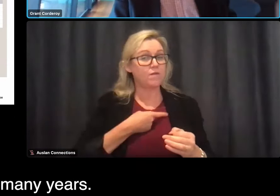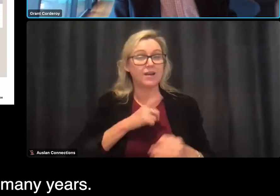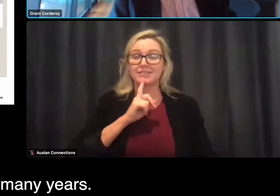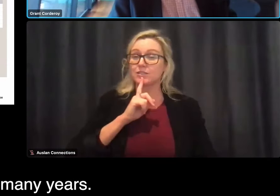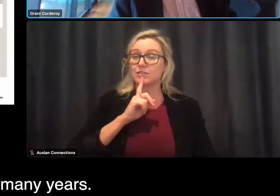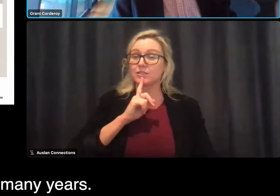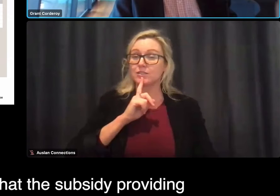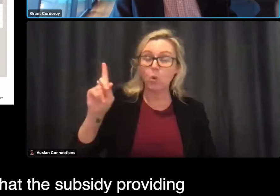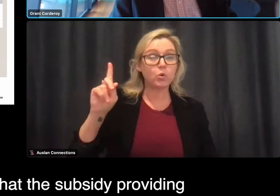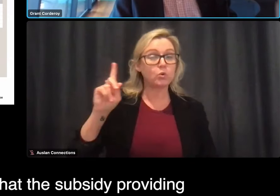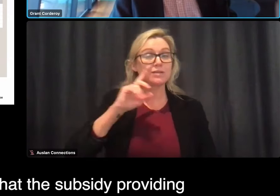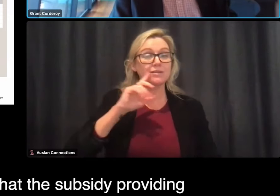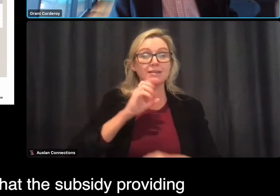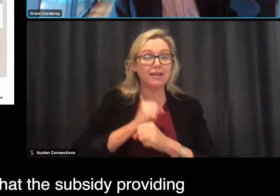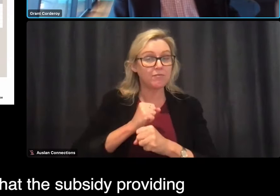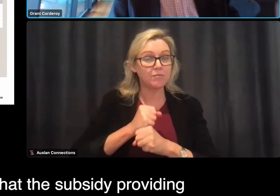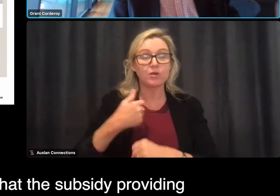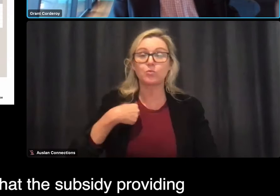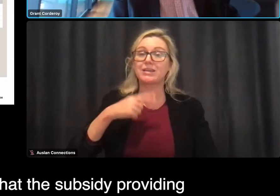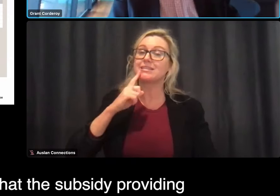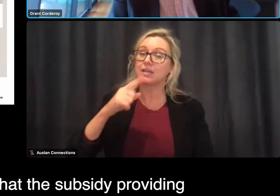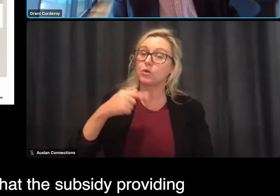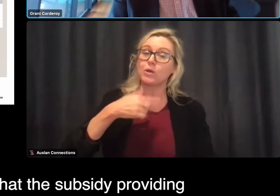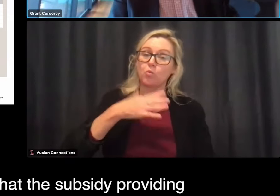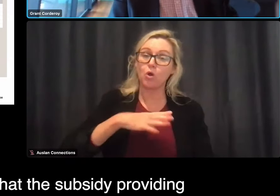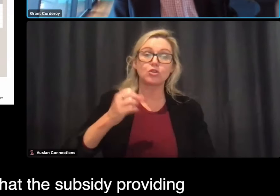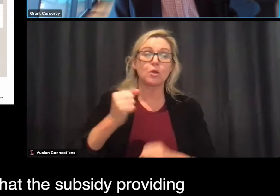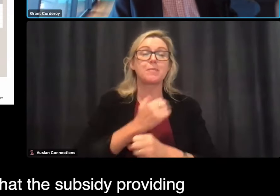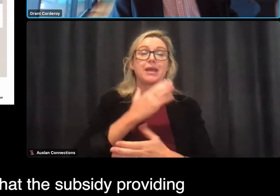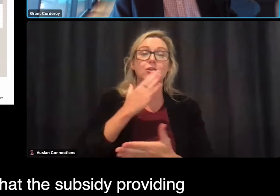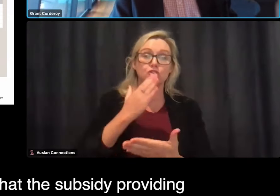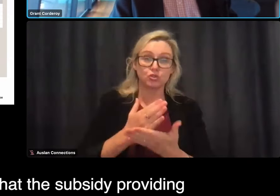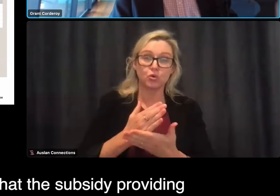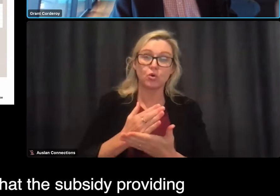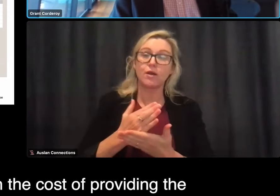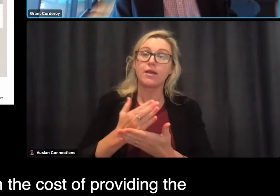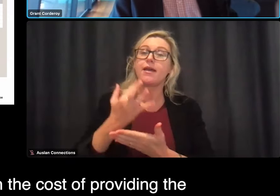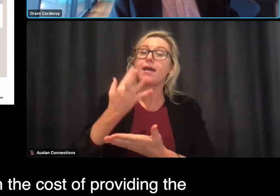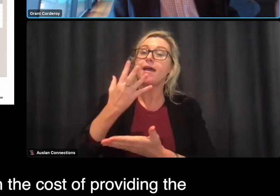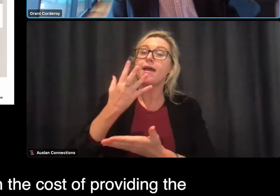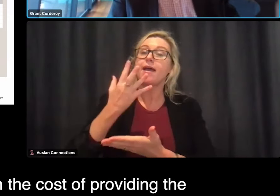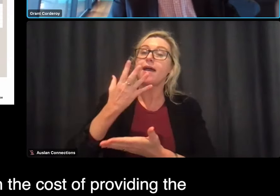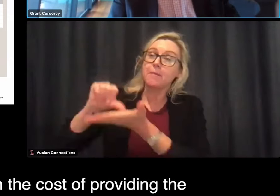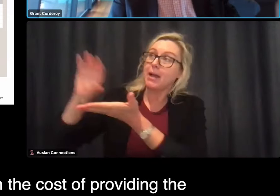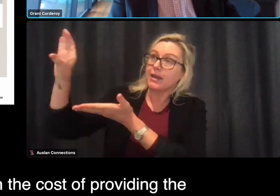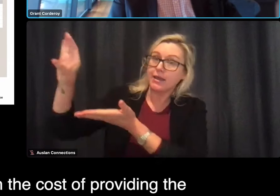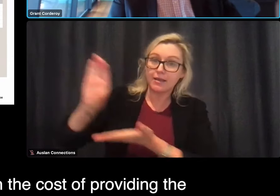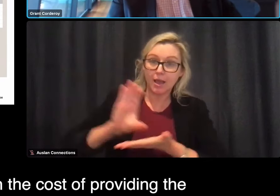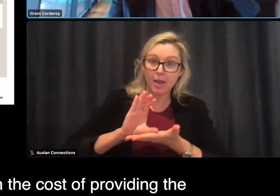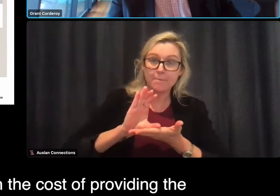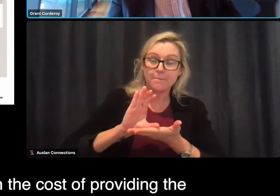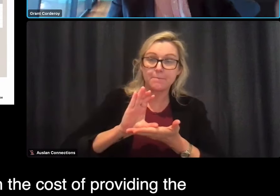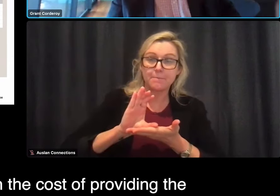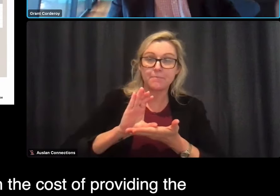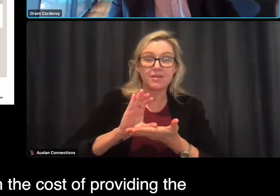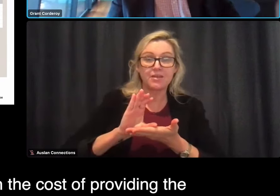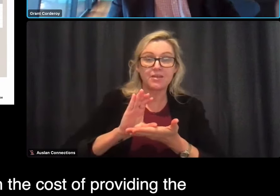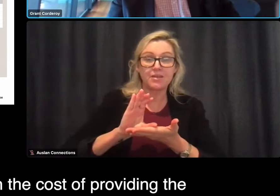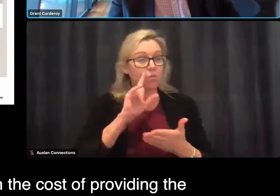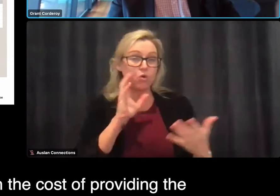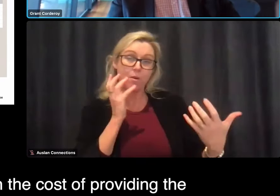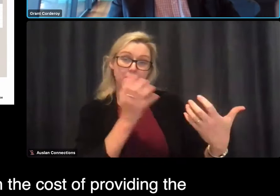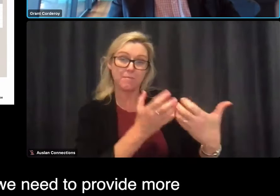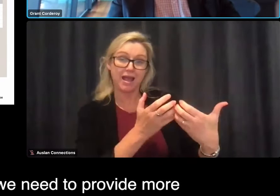many years. We want to make certain that the subsidy providing care is commensurate with the cost